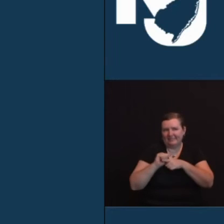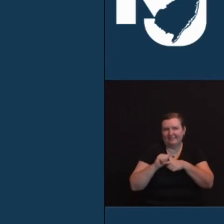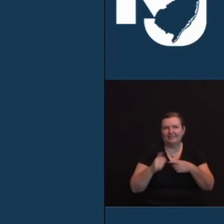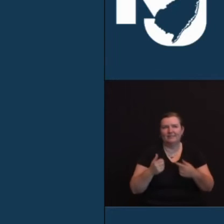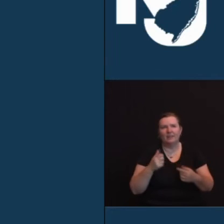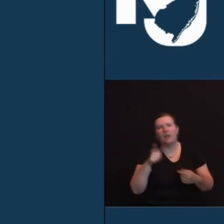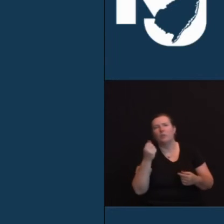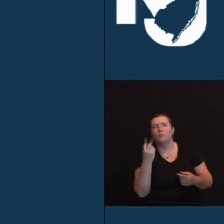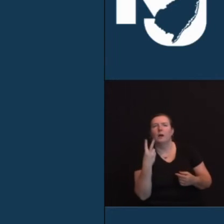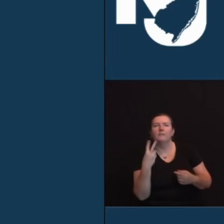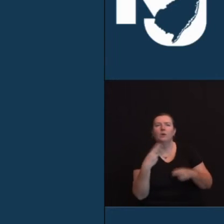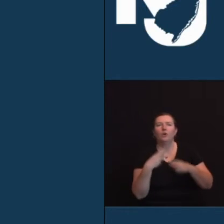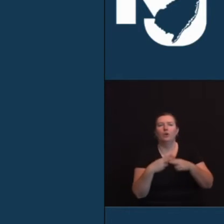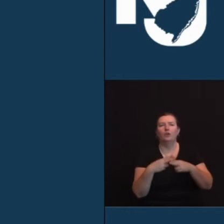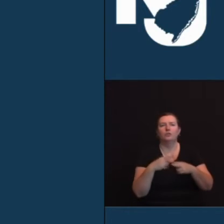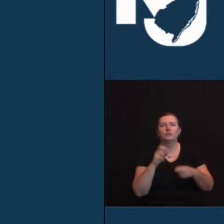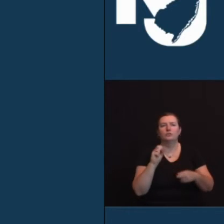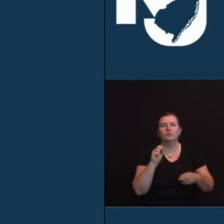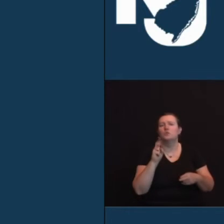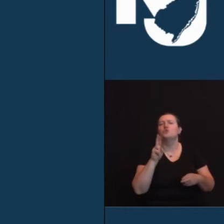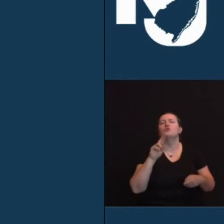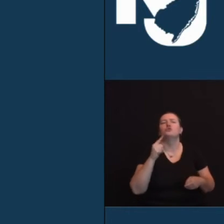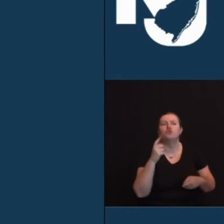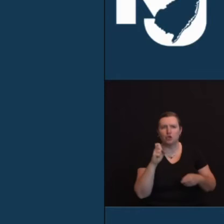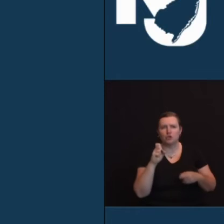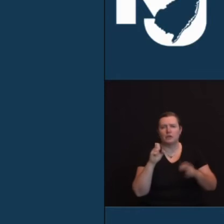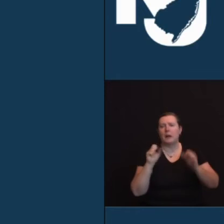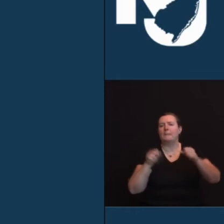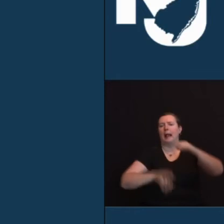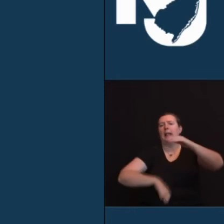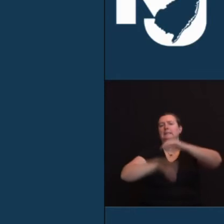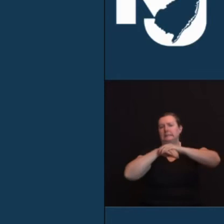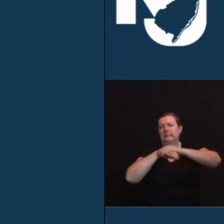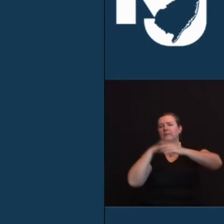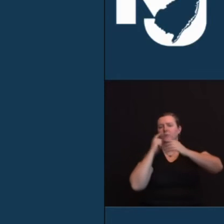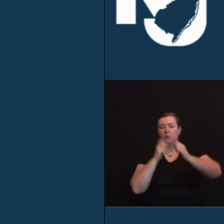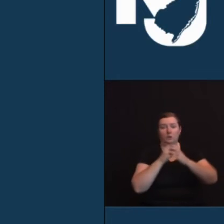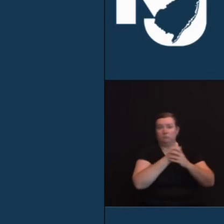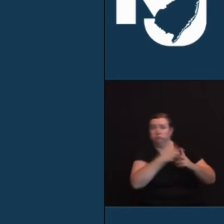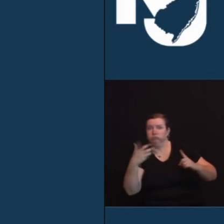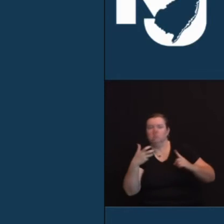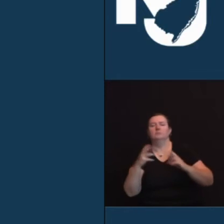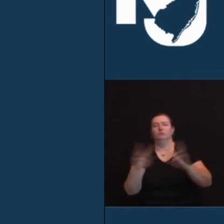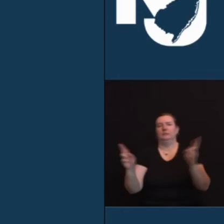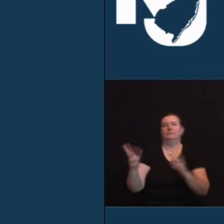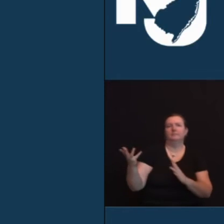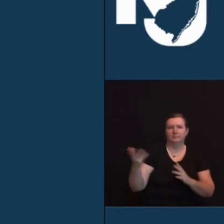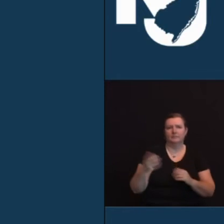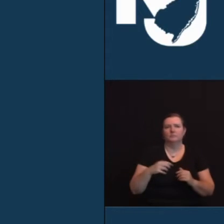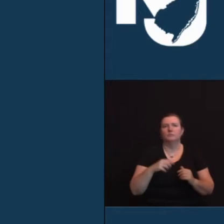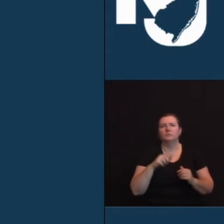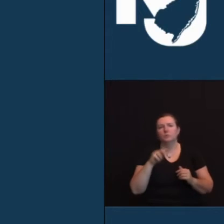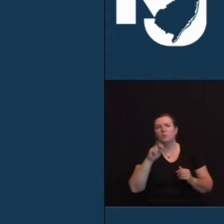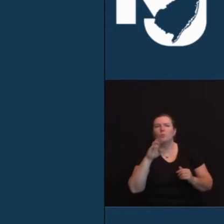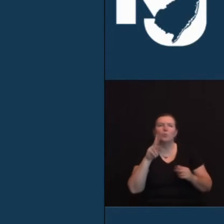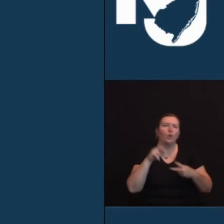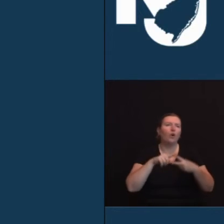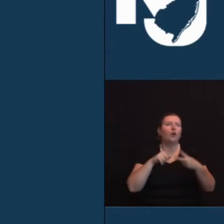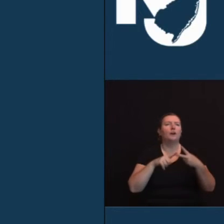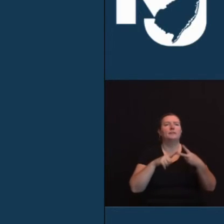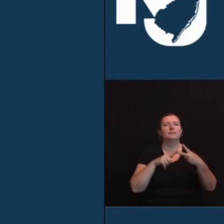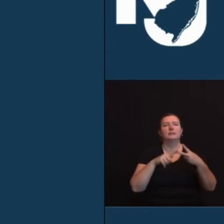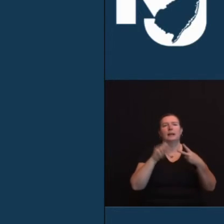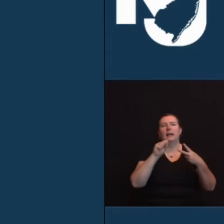hired to directly support rapid response efforts in Newark and more broadly in Essex County. And Judy, thank you for your leadership